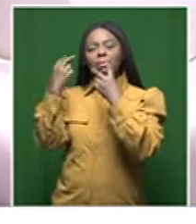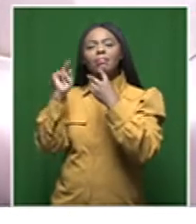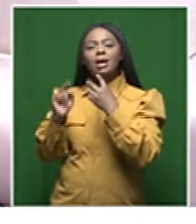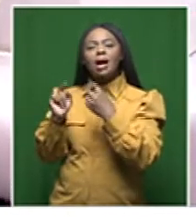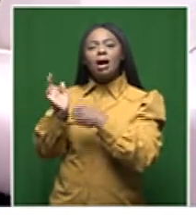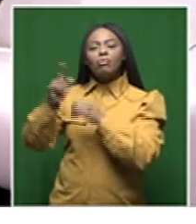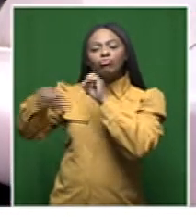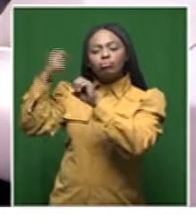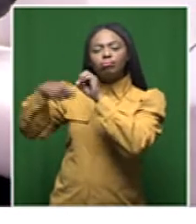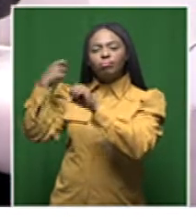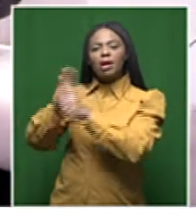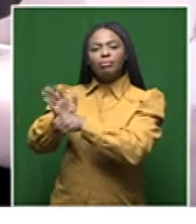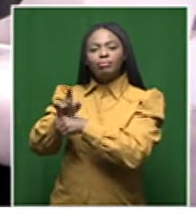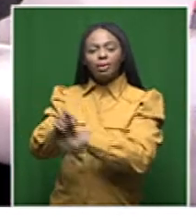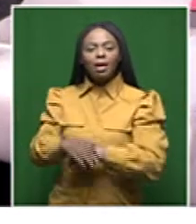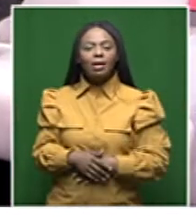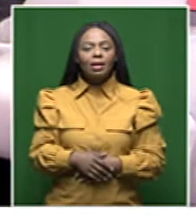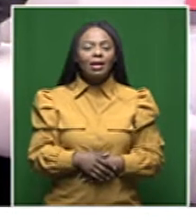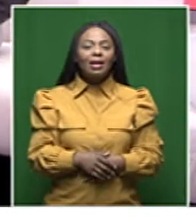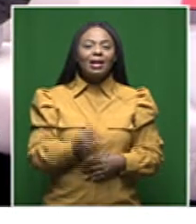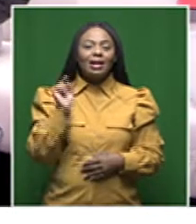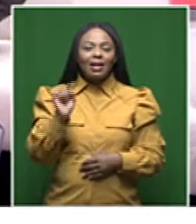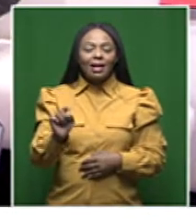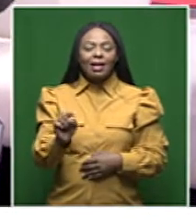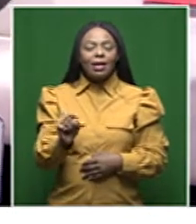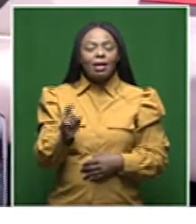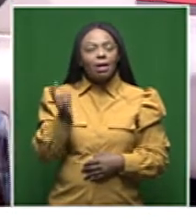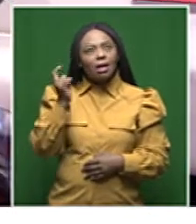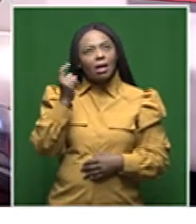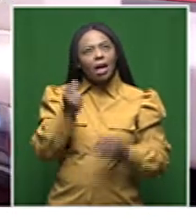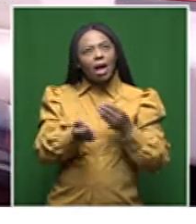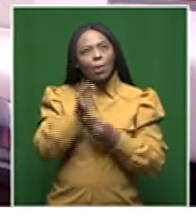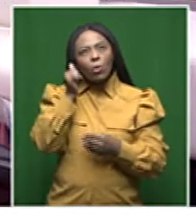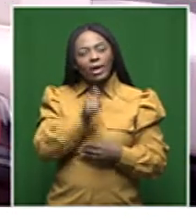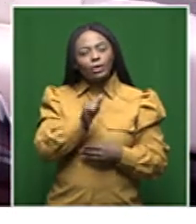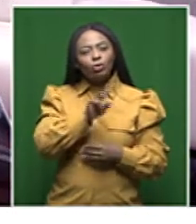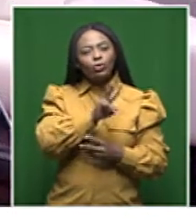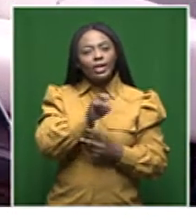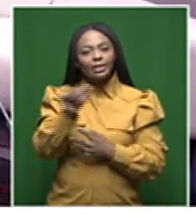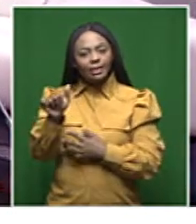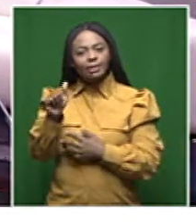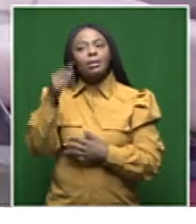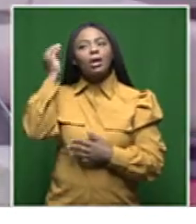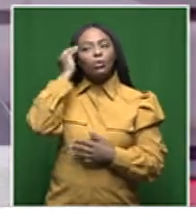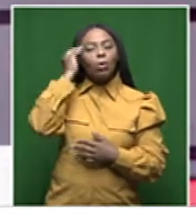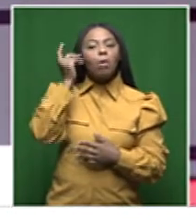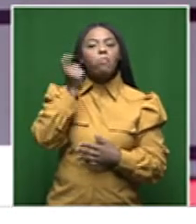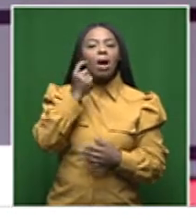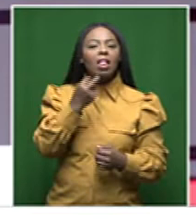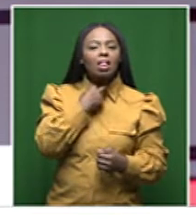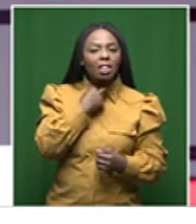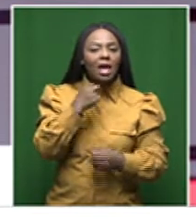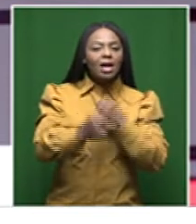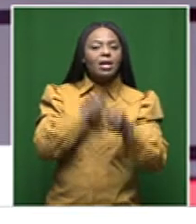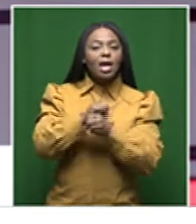journey. The news about my infertility came in 2006. So it took me a good 2 years